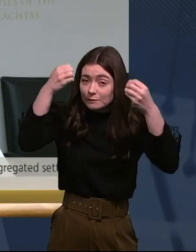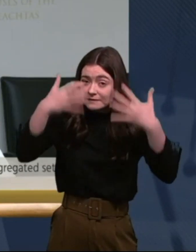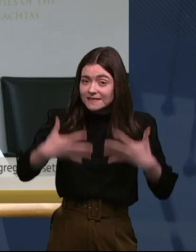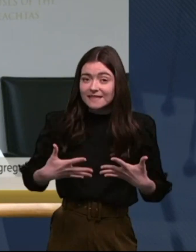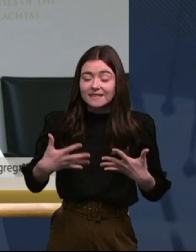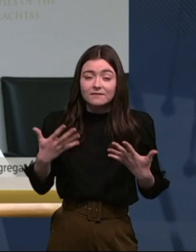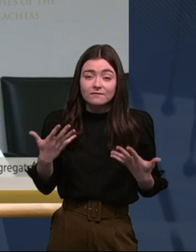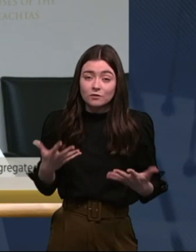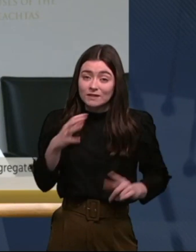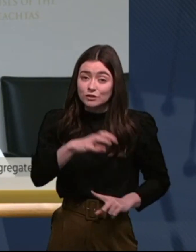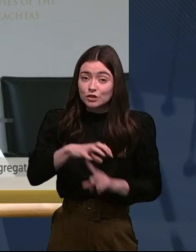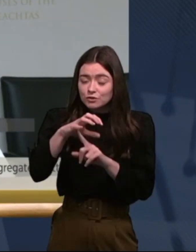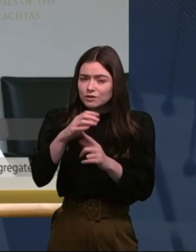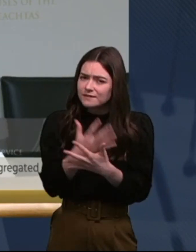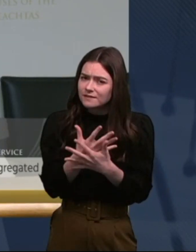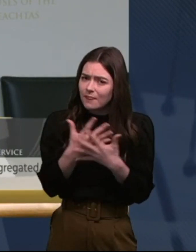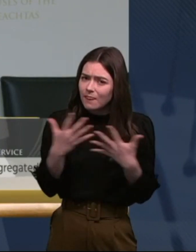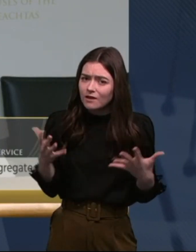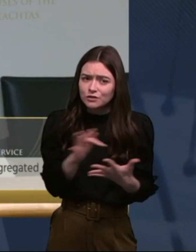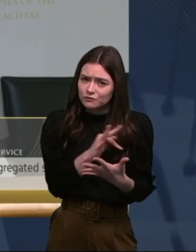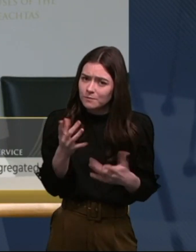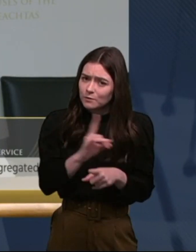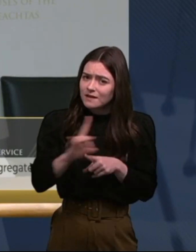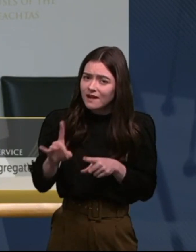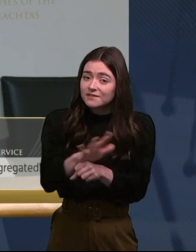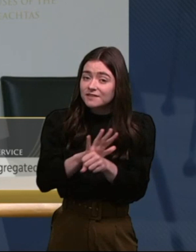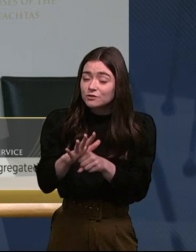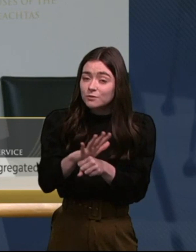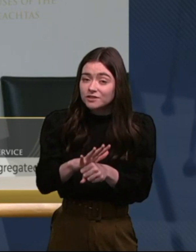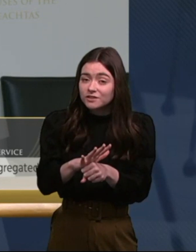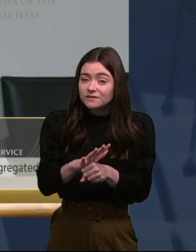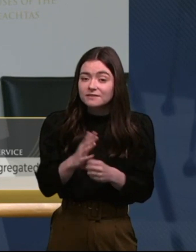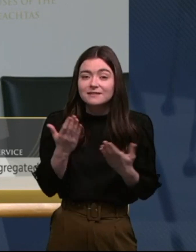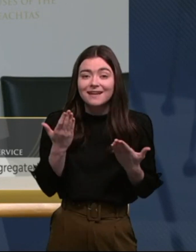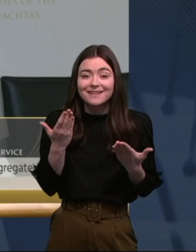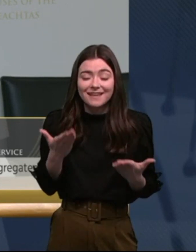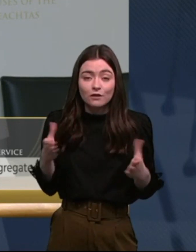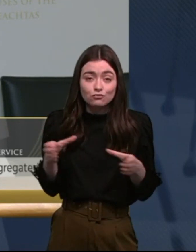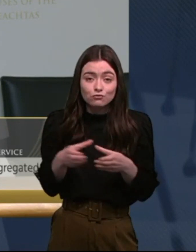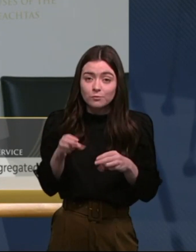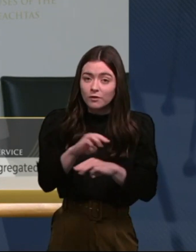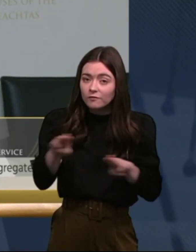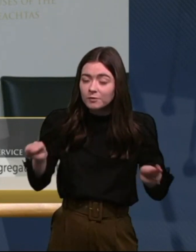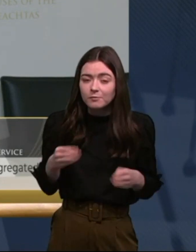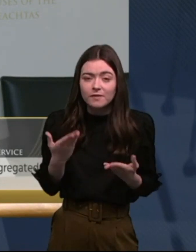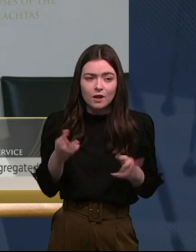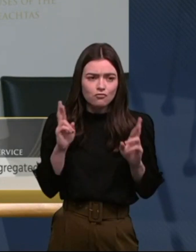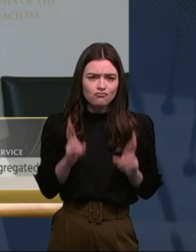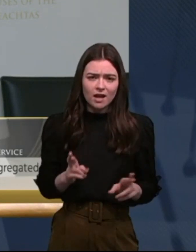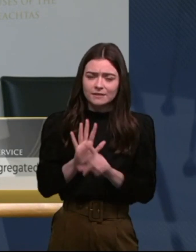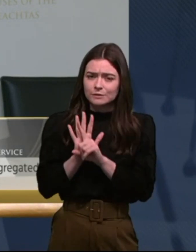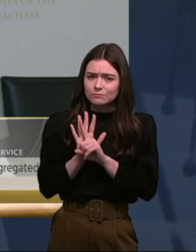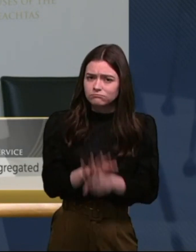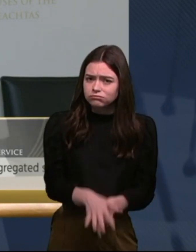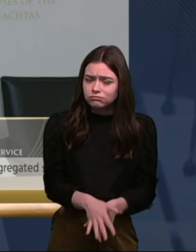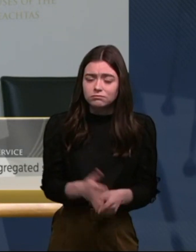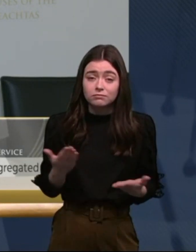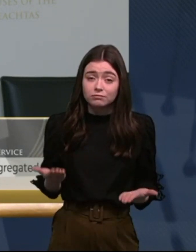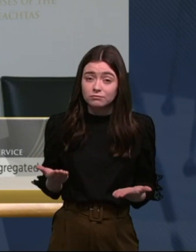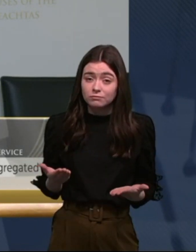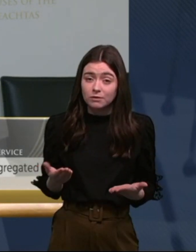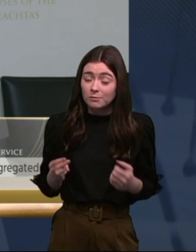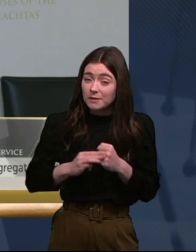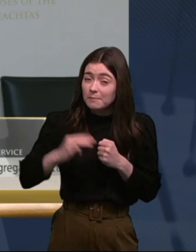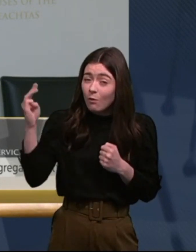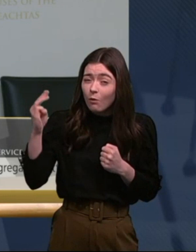congregated settings, a large cohort are in congregated settings, and that cohort have their rights infringed, possibly